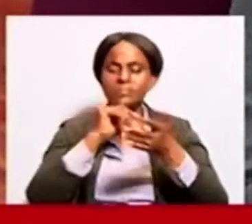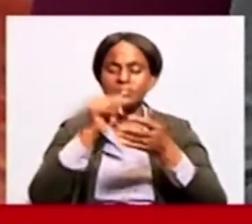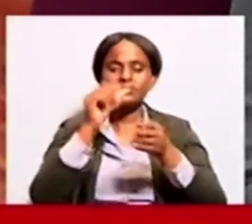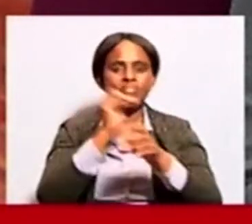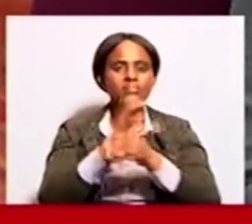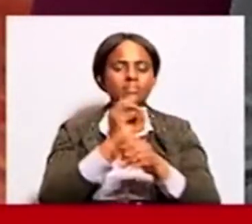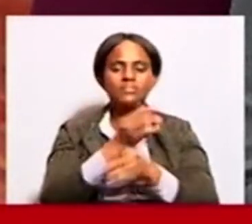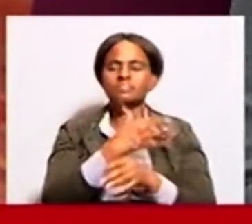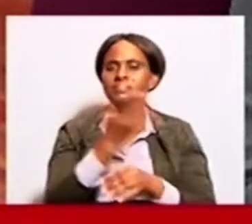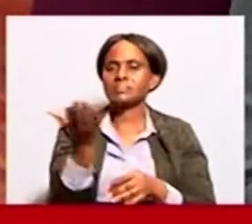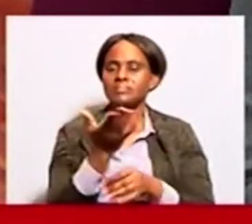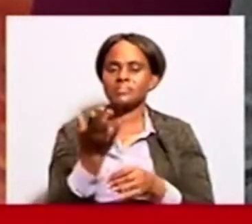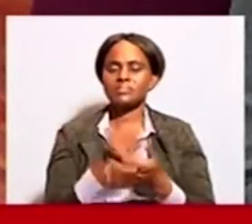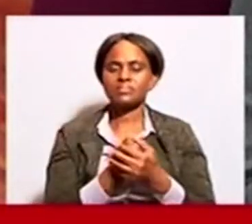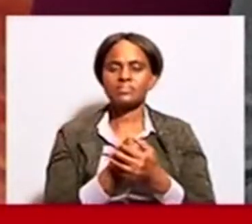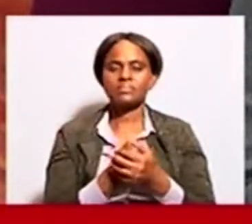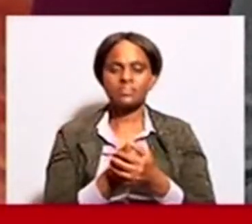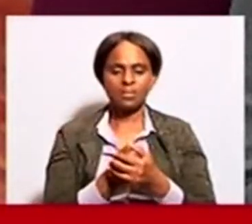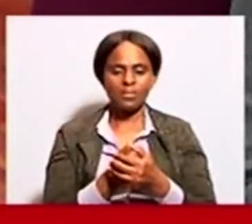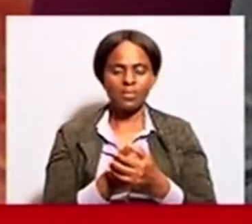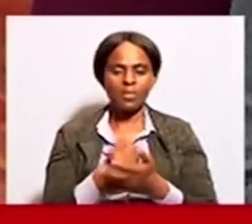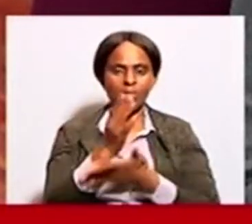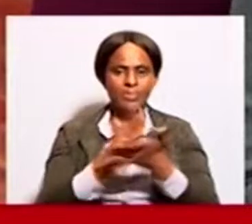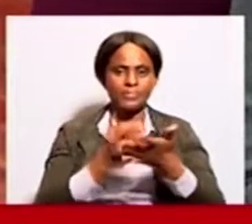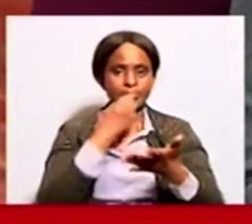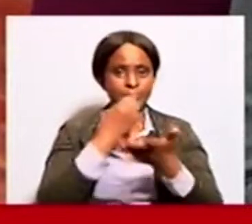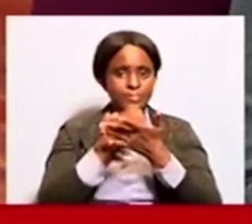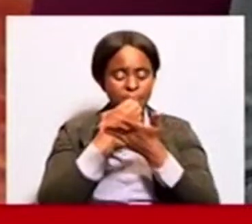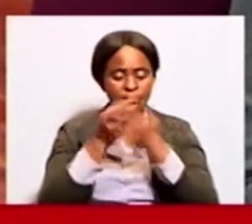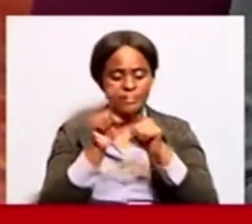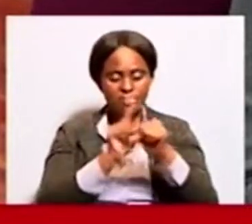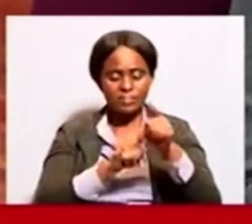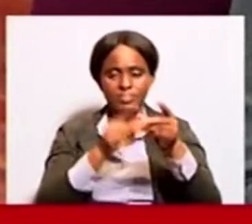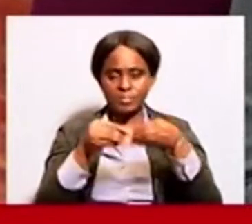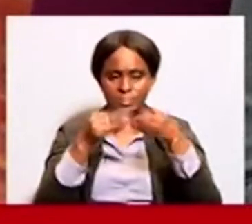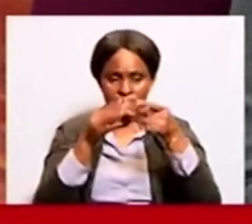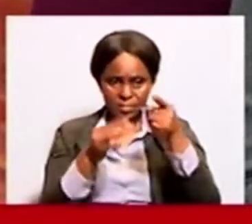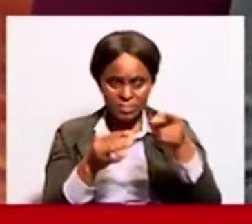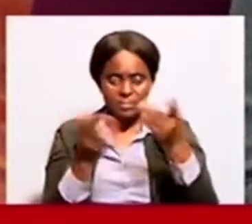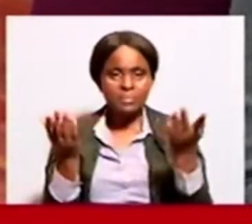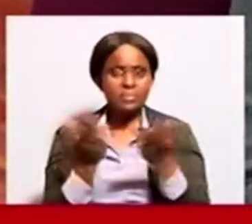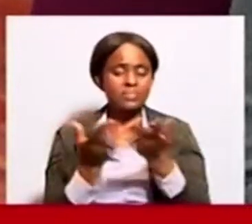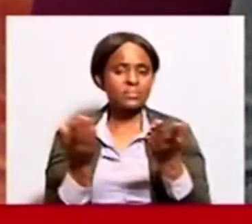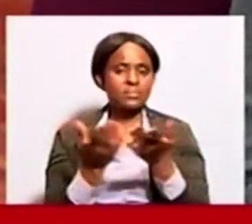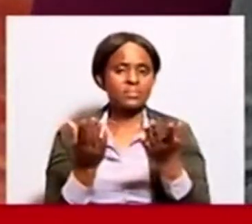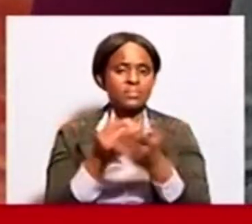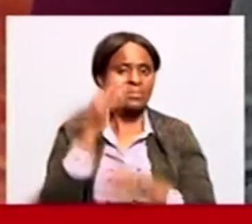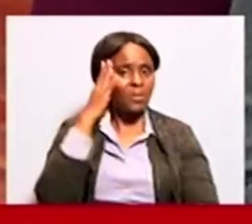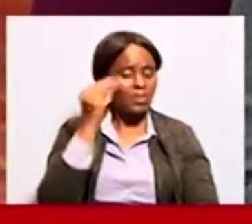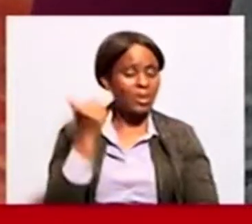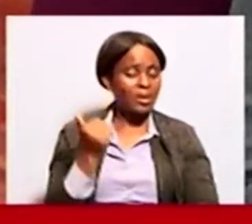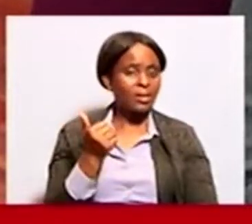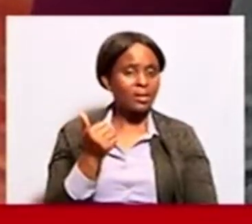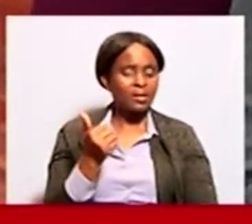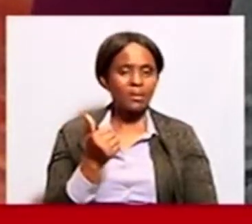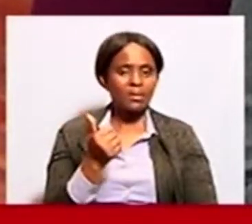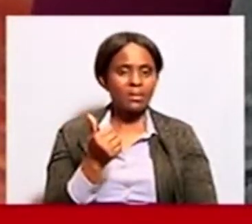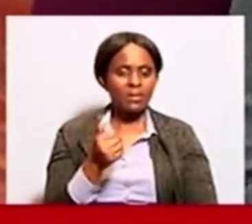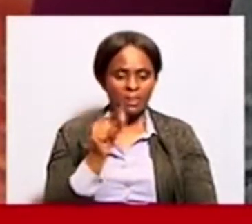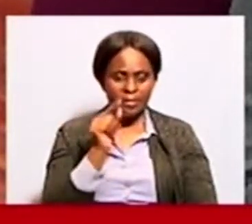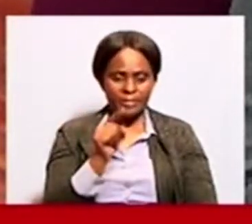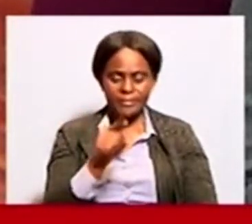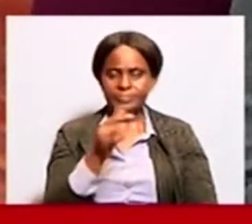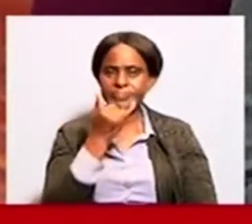available. And some documentary evidence was not availed to them. That's why this